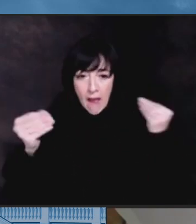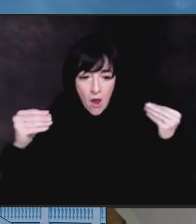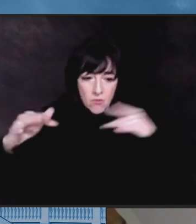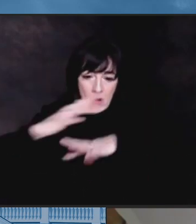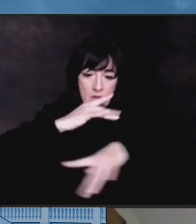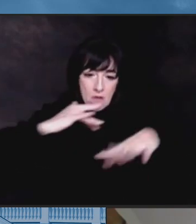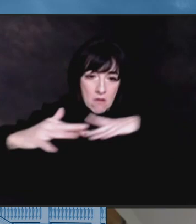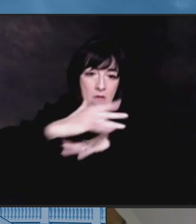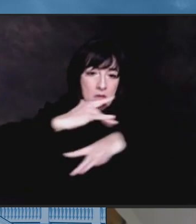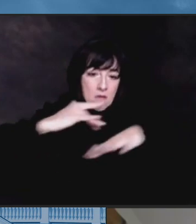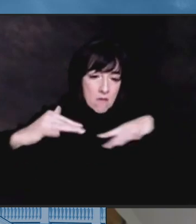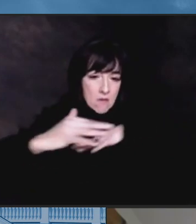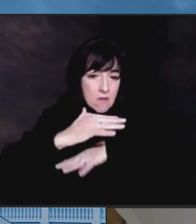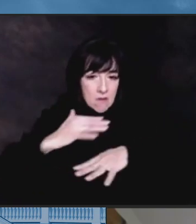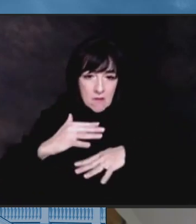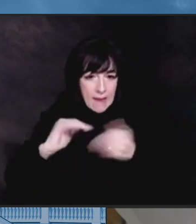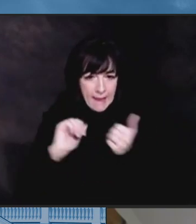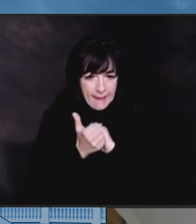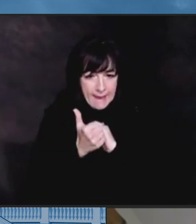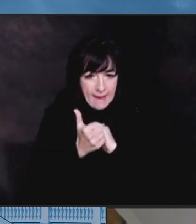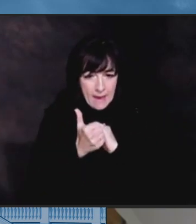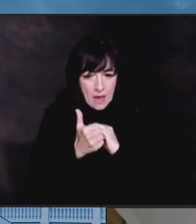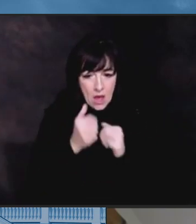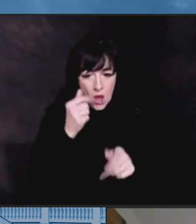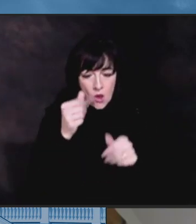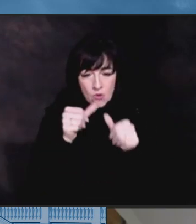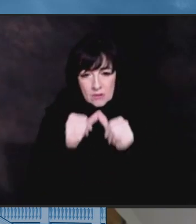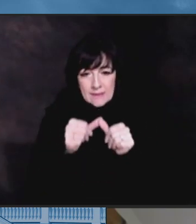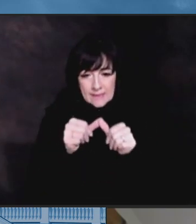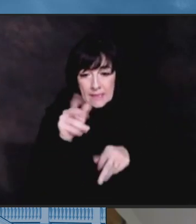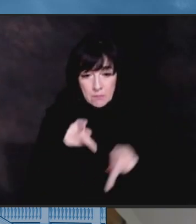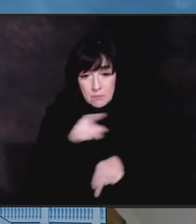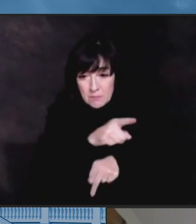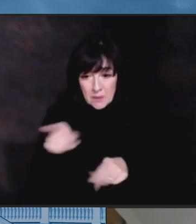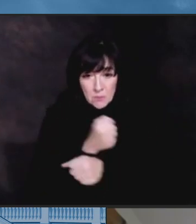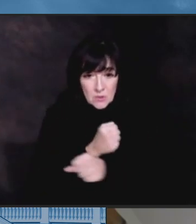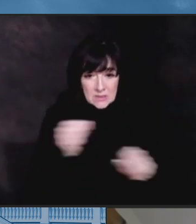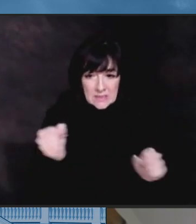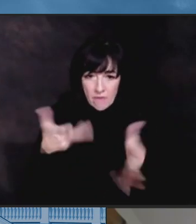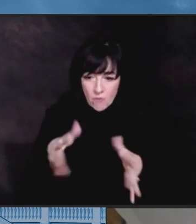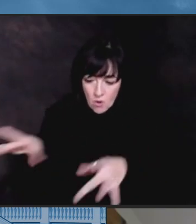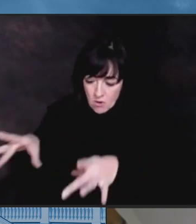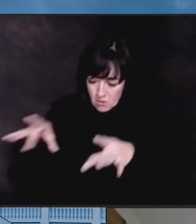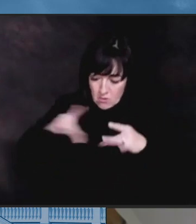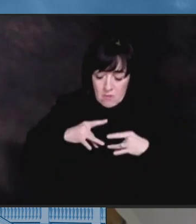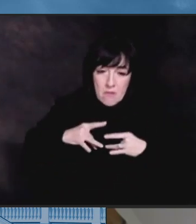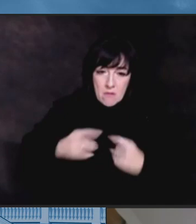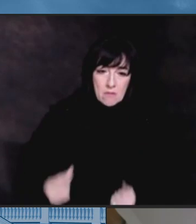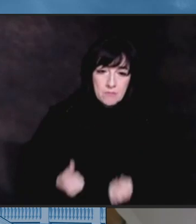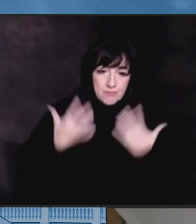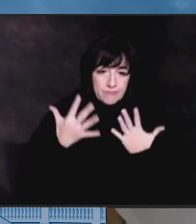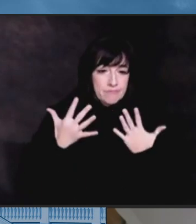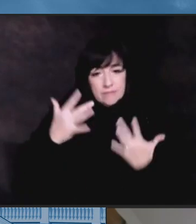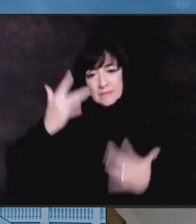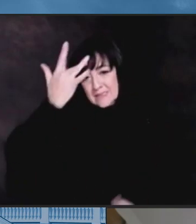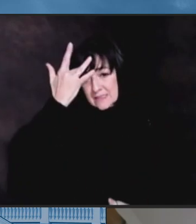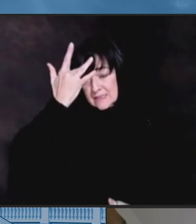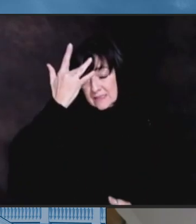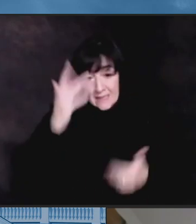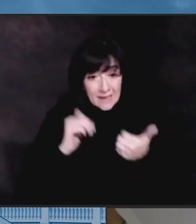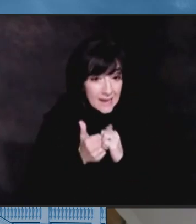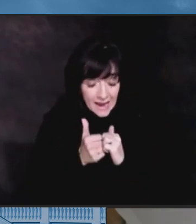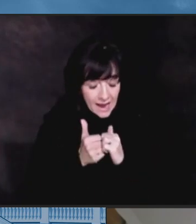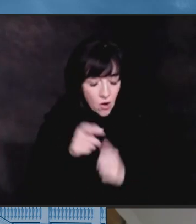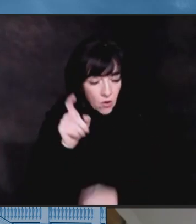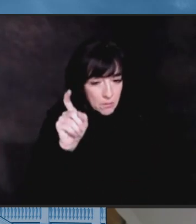to it. And the way to do that is to wear a face covering, to keep socially distanced, and to avoid gatherings